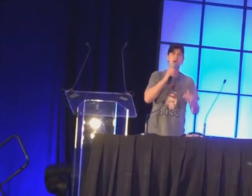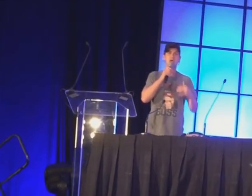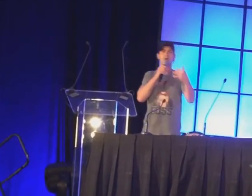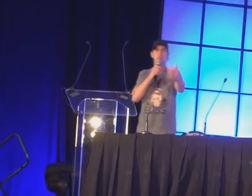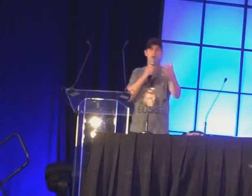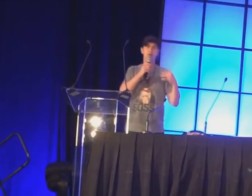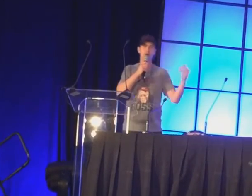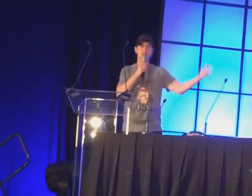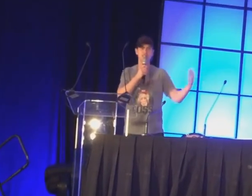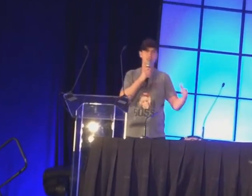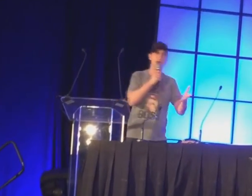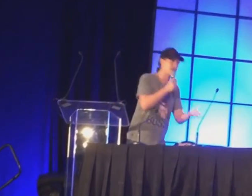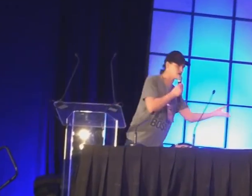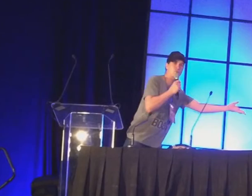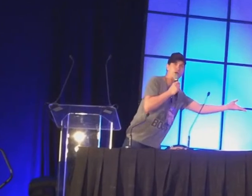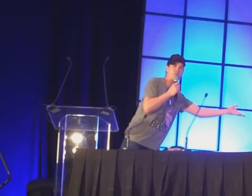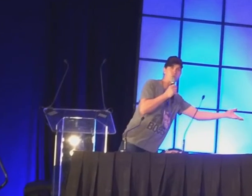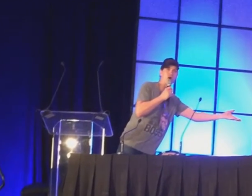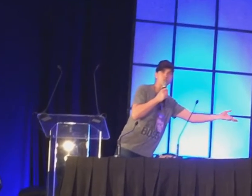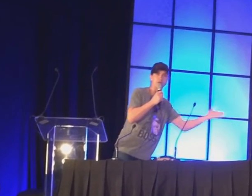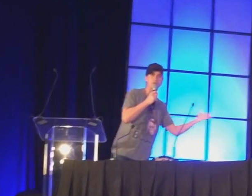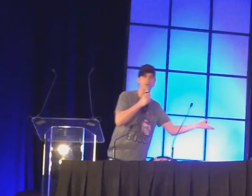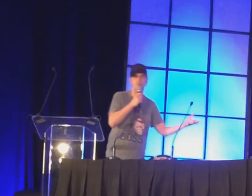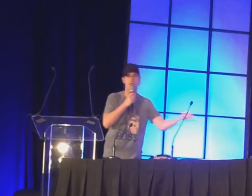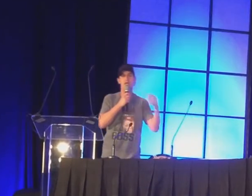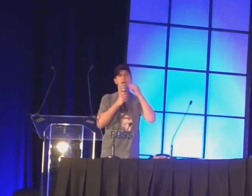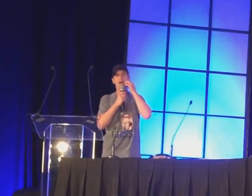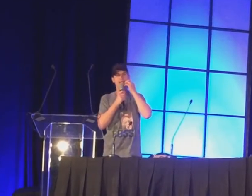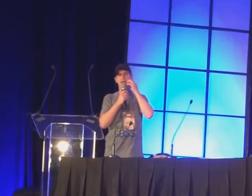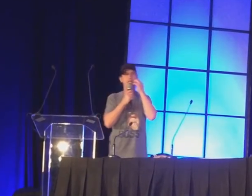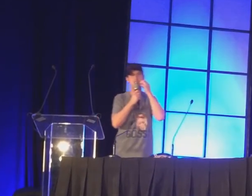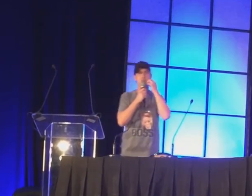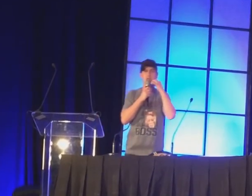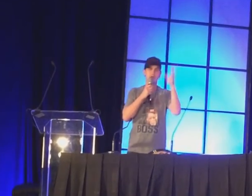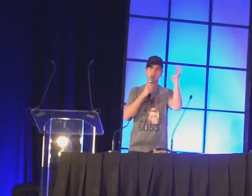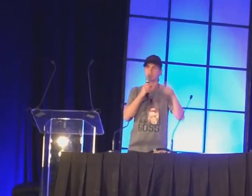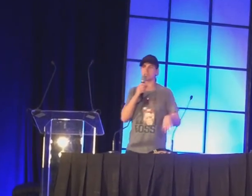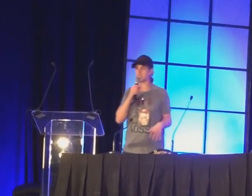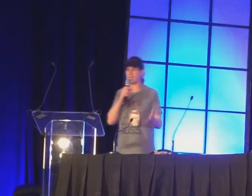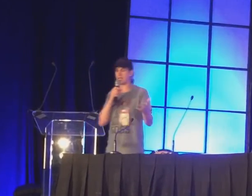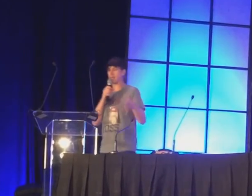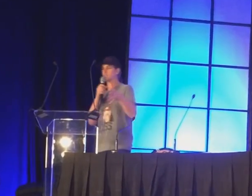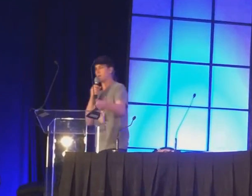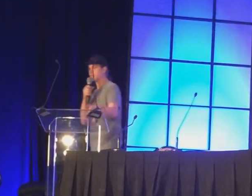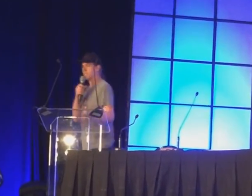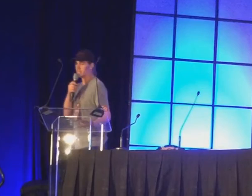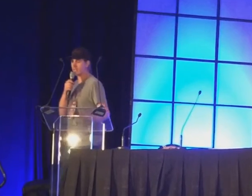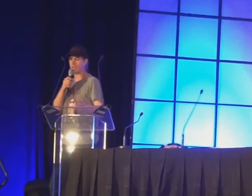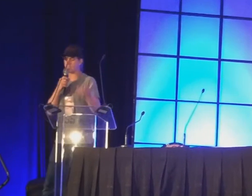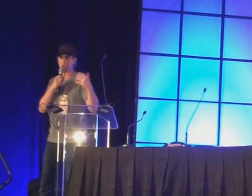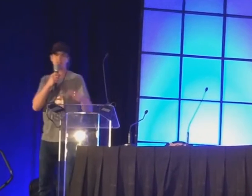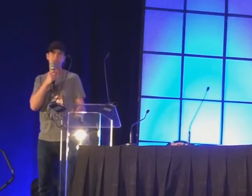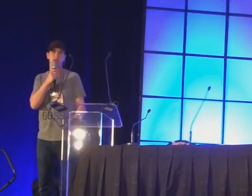been like, hey, my brother, my sister, hey, here's my husband who's been, and again, that's been amazing because again, I didn't expect